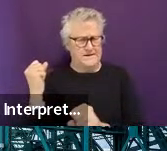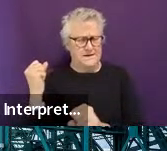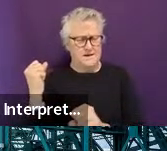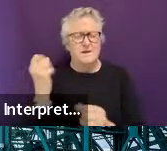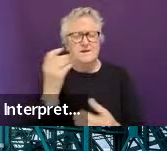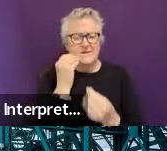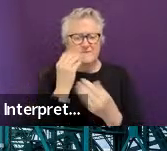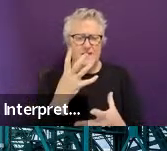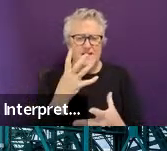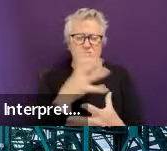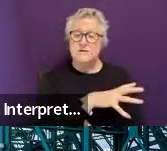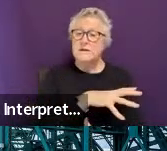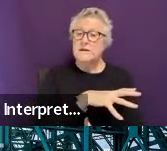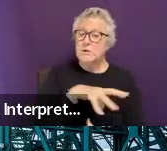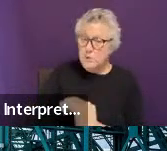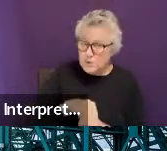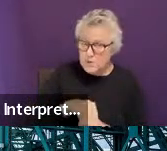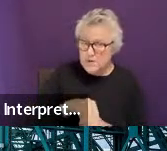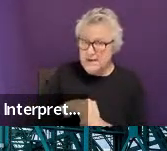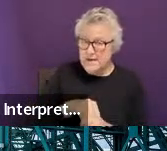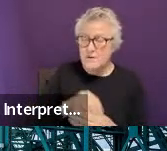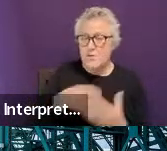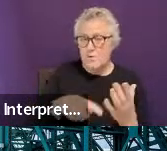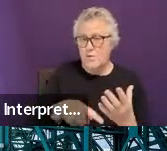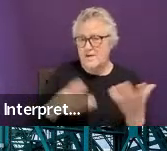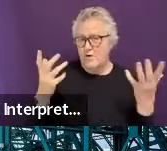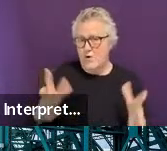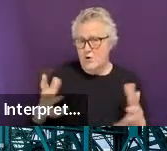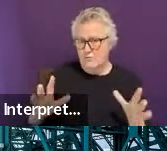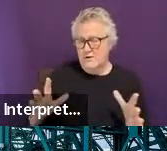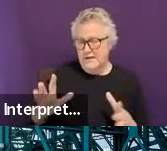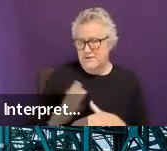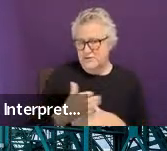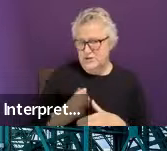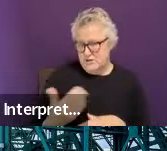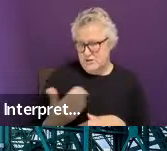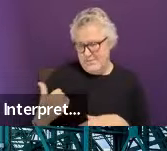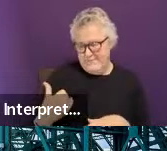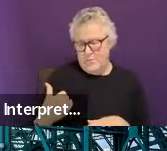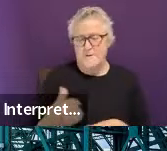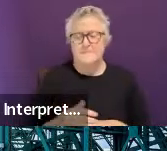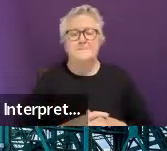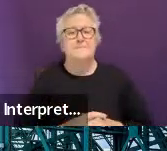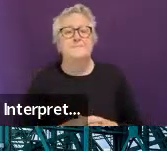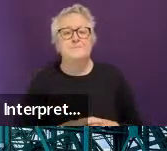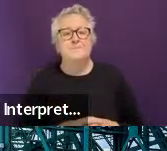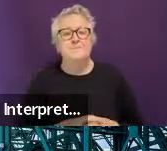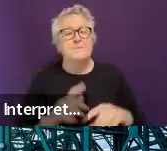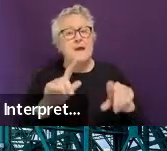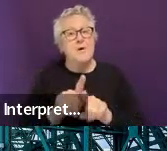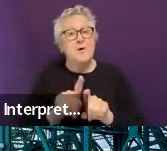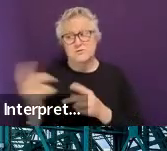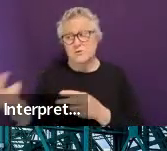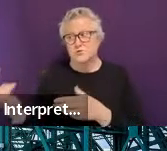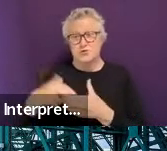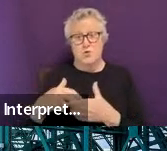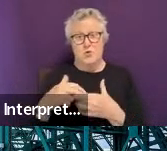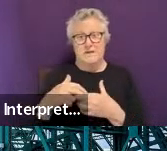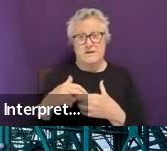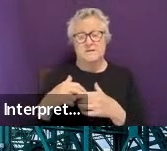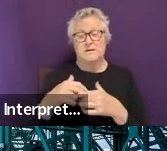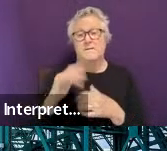including the stuff that we've shared briefly before. So I'm also joined today by Sean Donaghy,